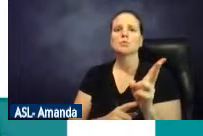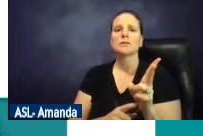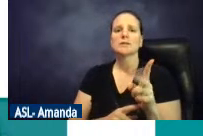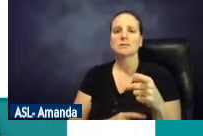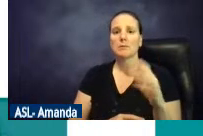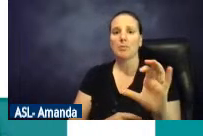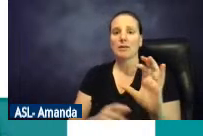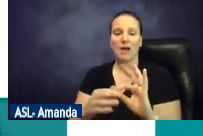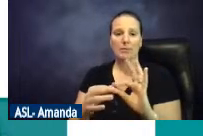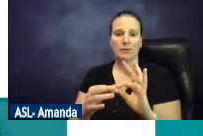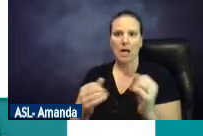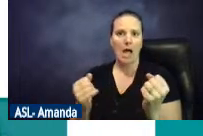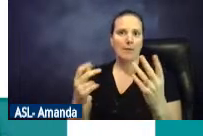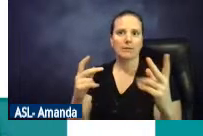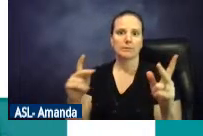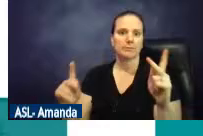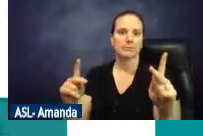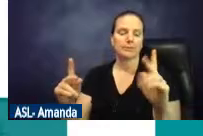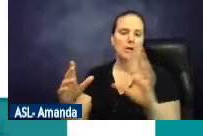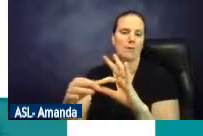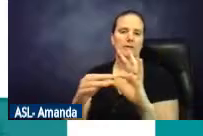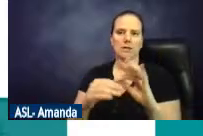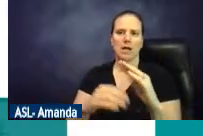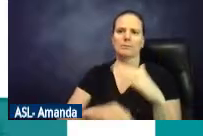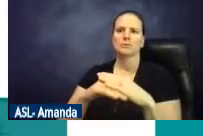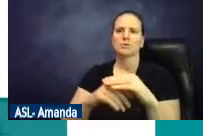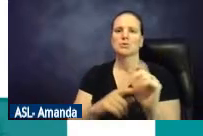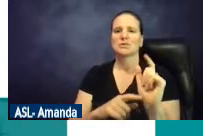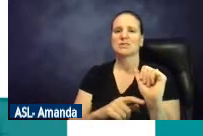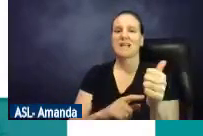depending on the number of commenters, up to a total of 10 minutes.